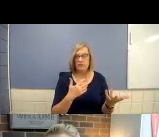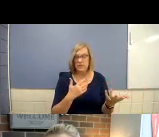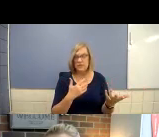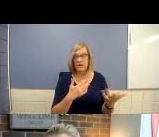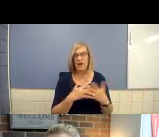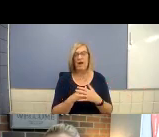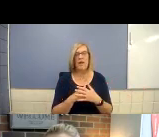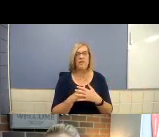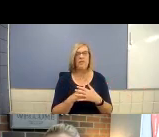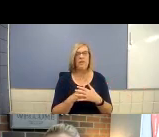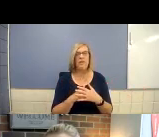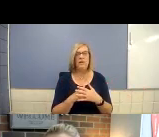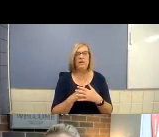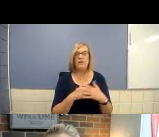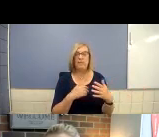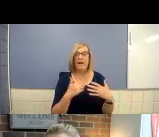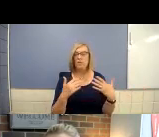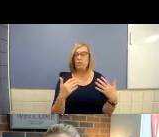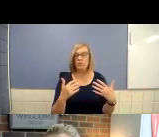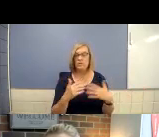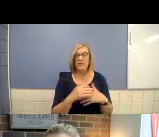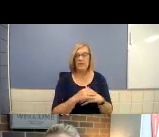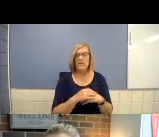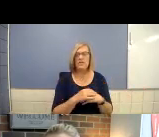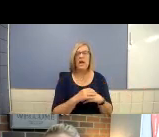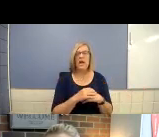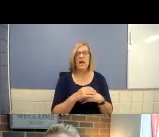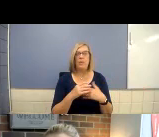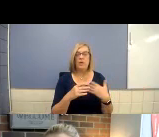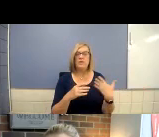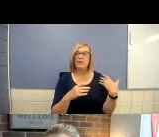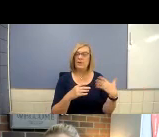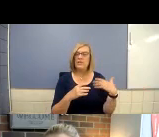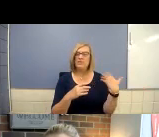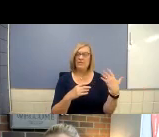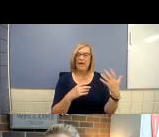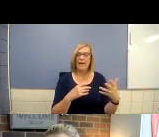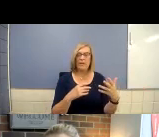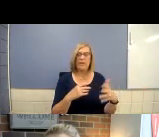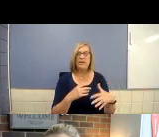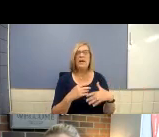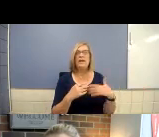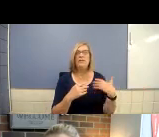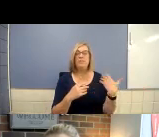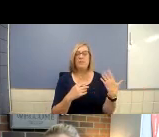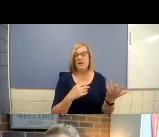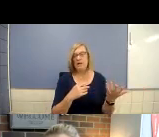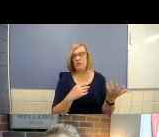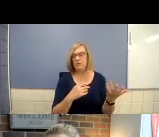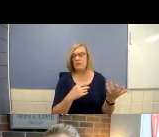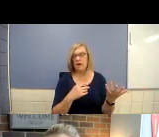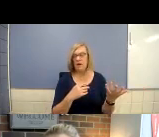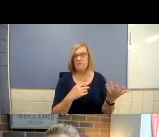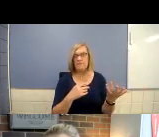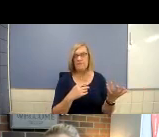close focus on the grammatical rules of English and work to increase your vocabulary and your familiarity